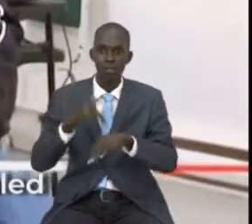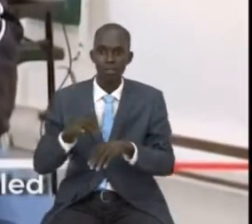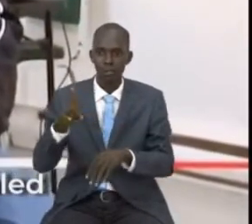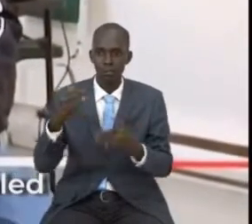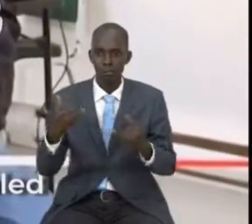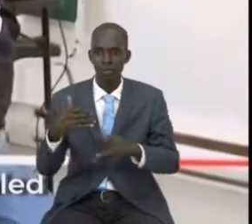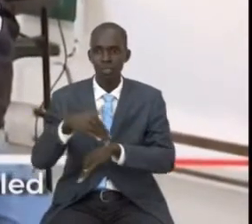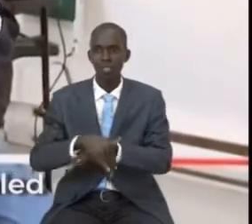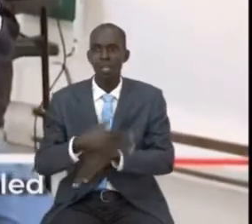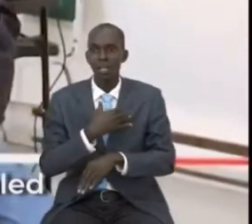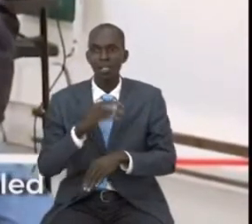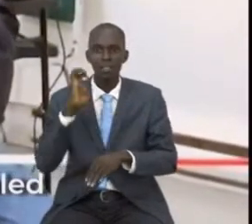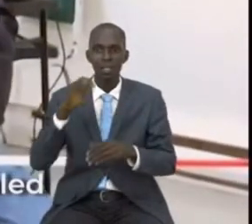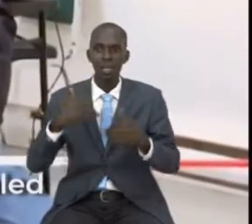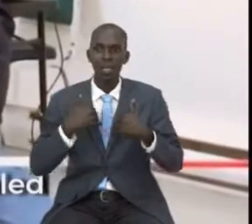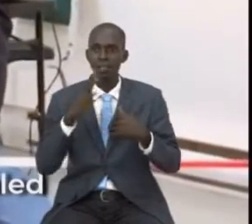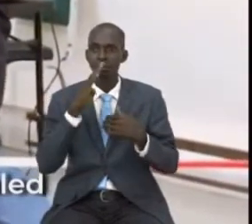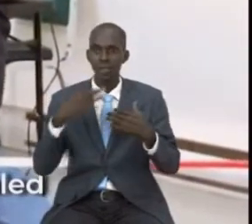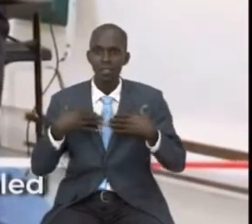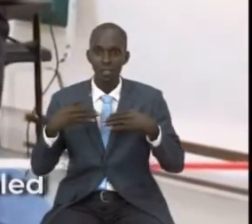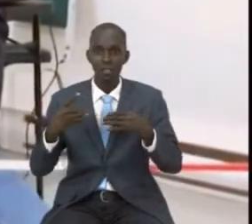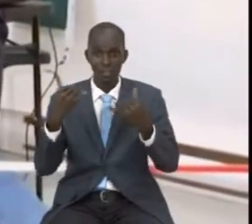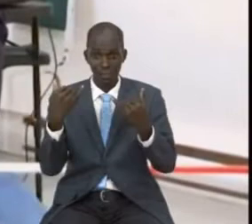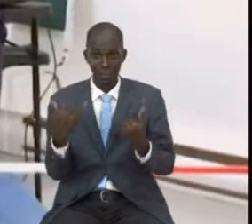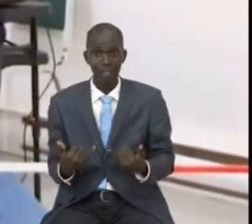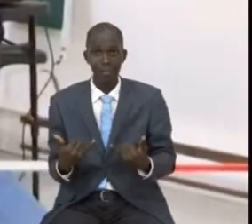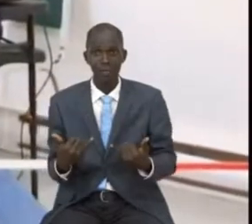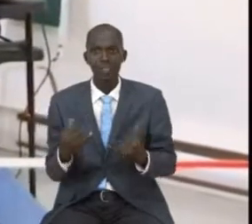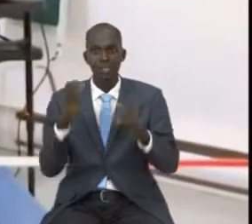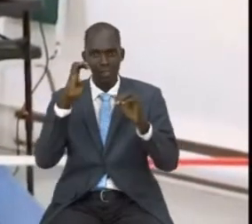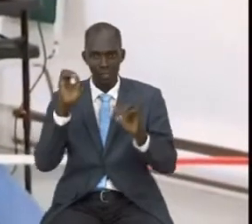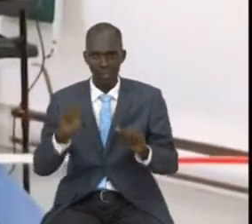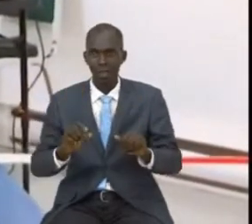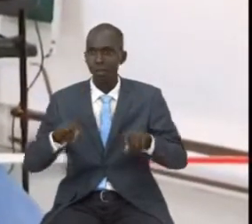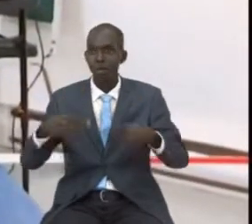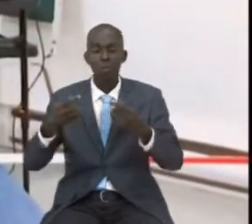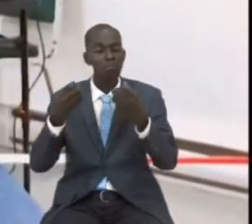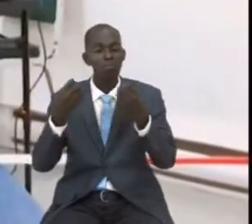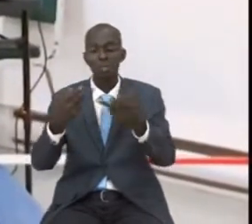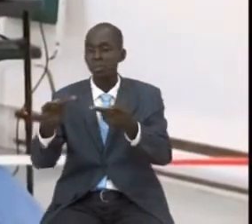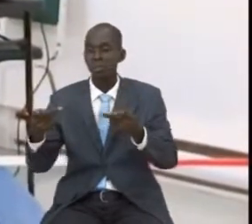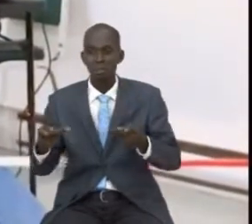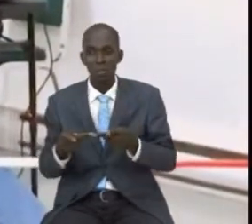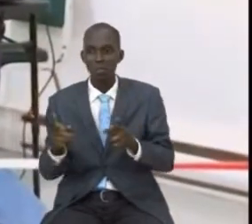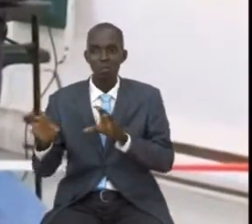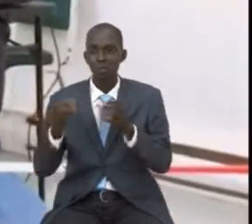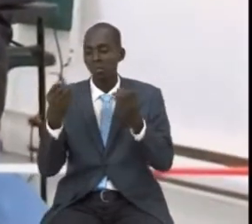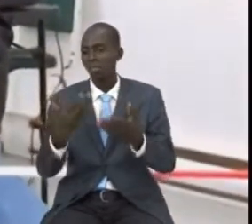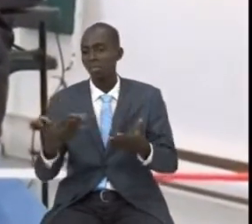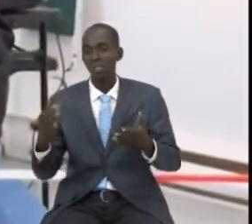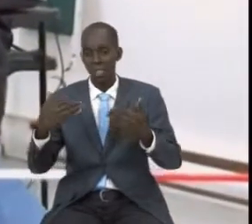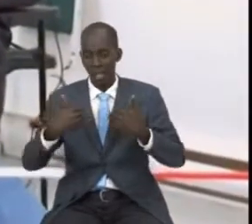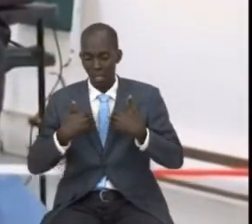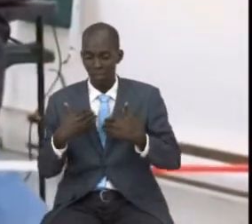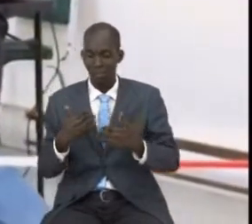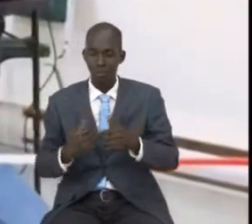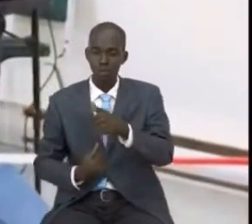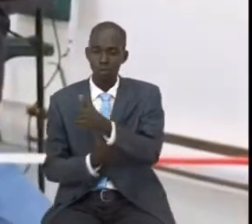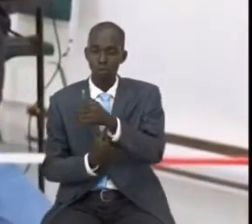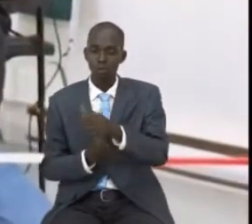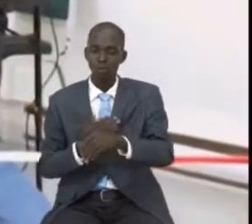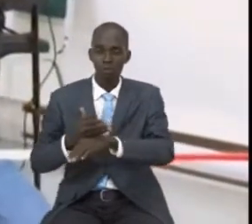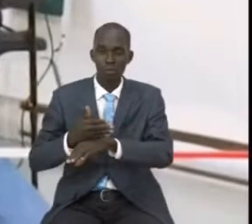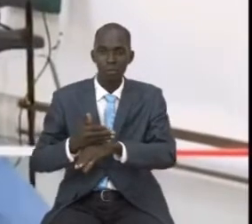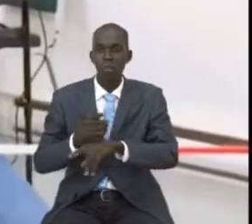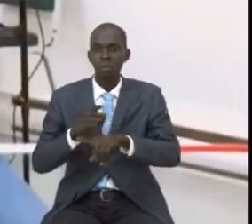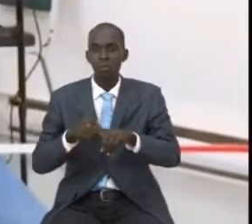tonight, and he's been healed. Now he can go places and do things. He has a walking stick, but now he doesn't have to